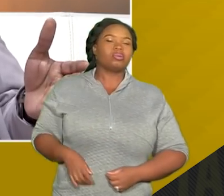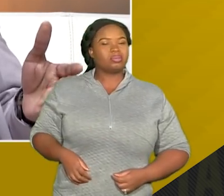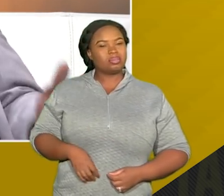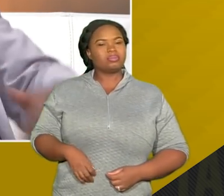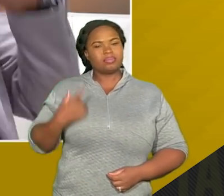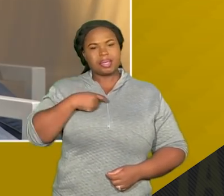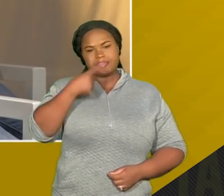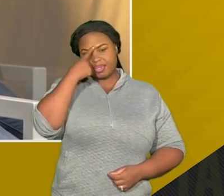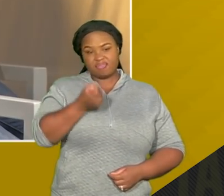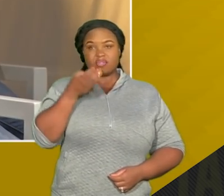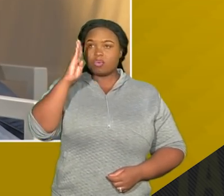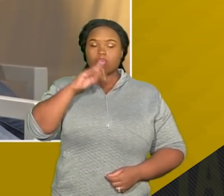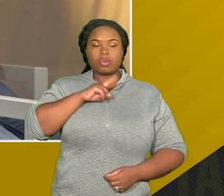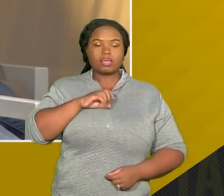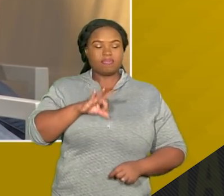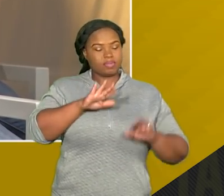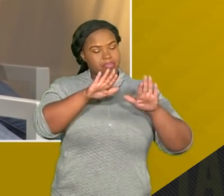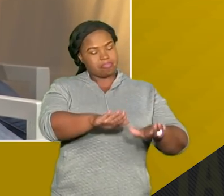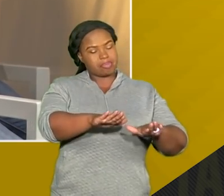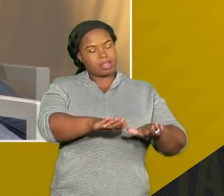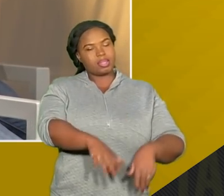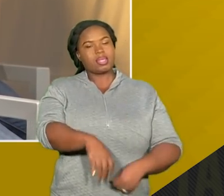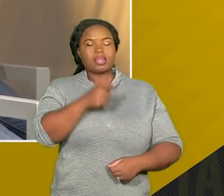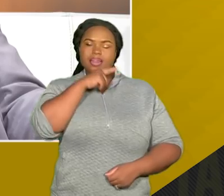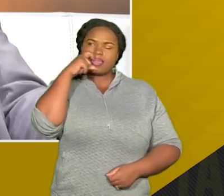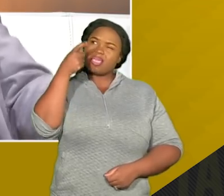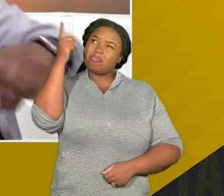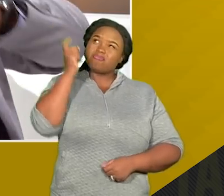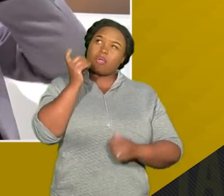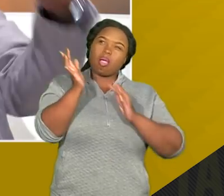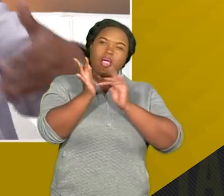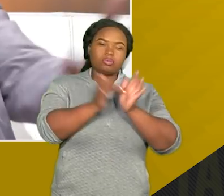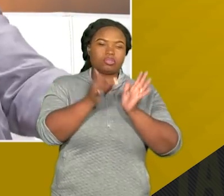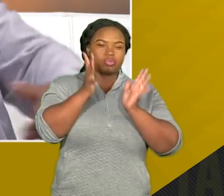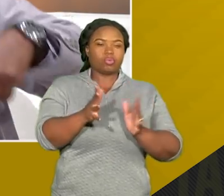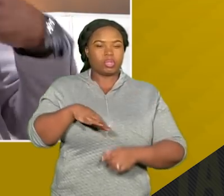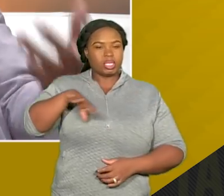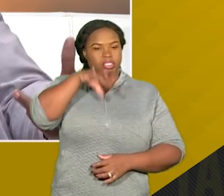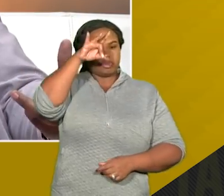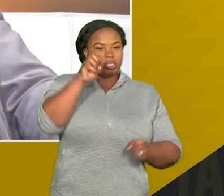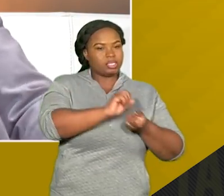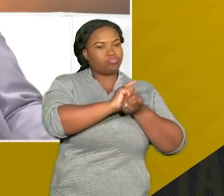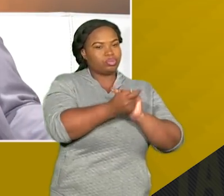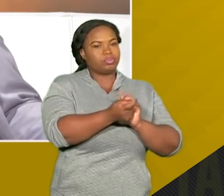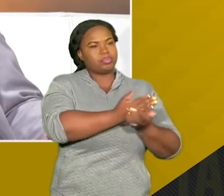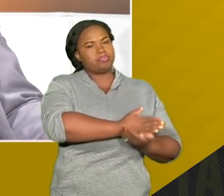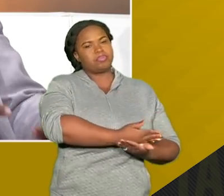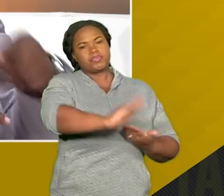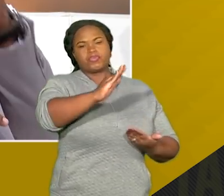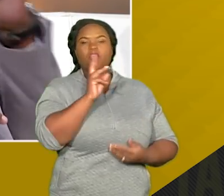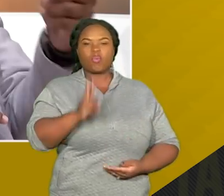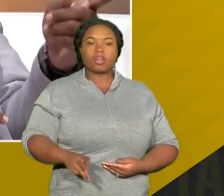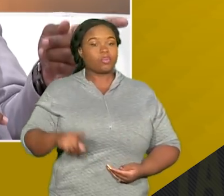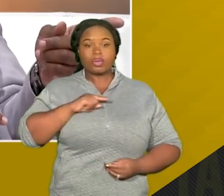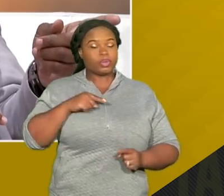of God. When I lay my hands upon them and call the name of Jesus, these spirits manifest in their bodies because you